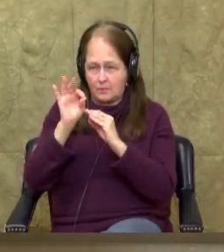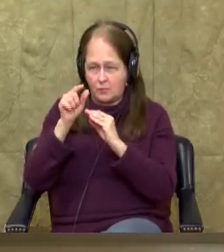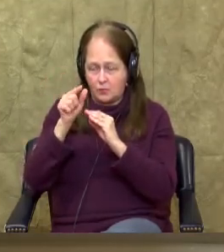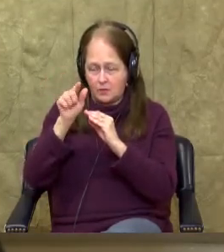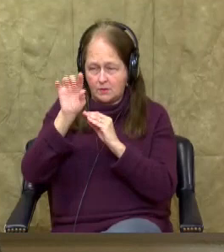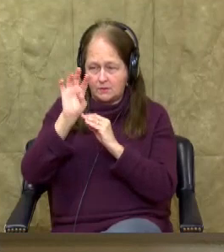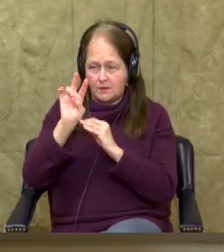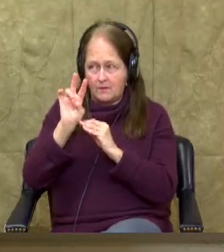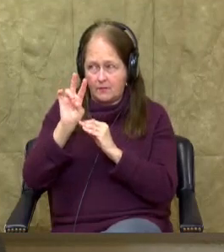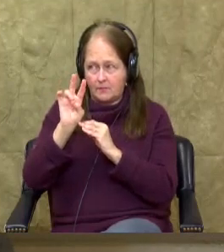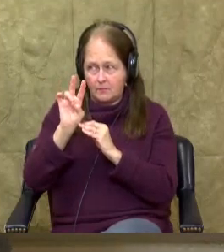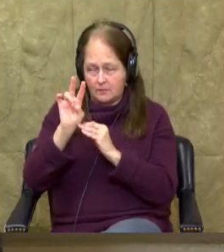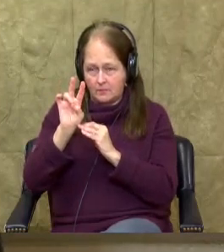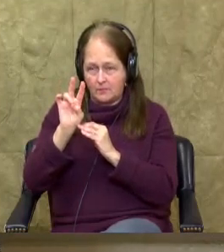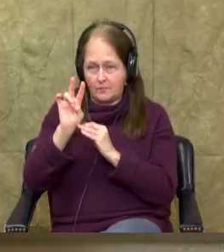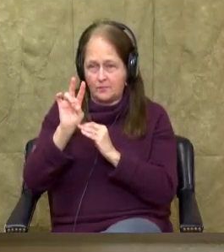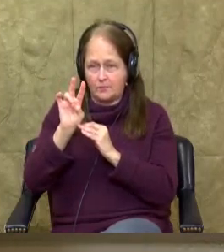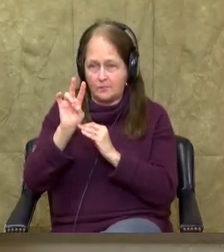27.